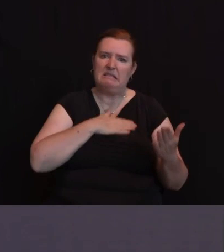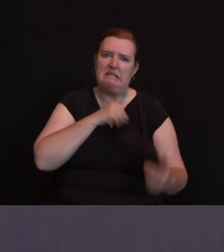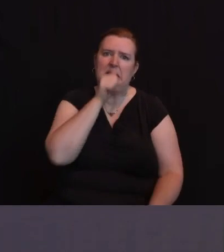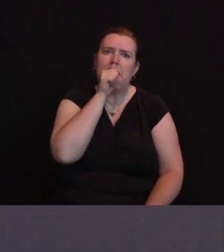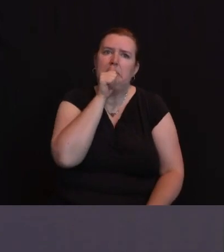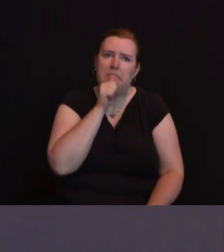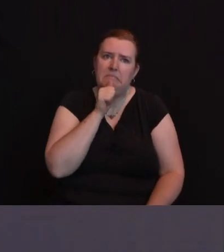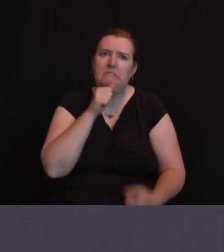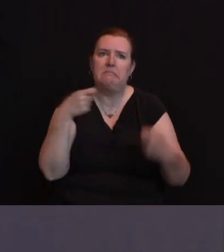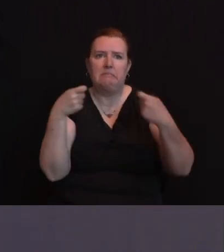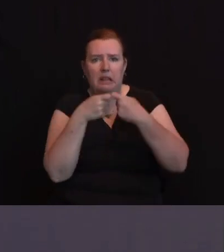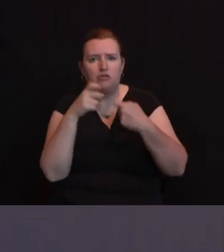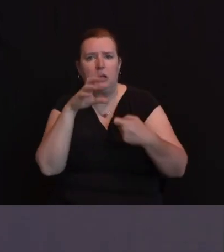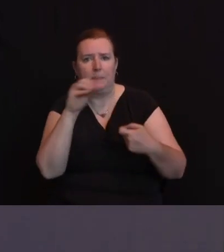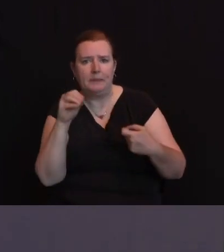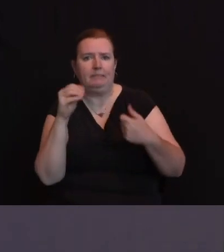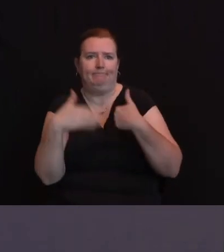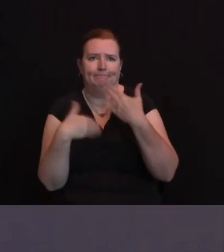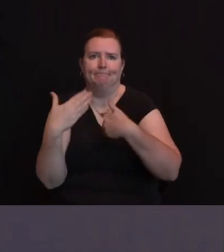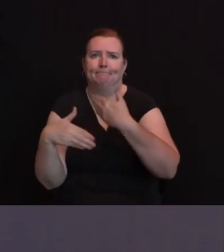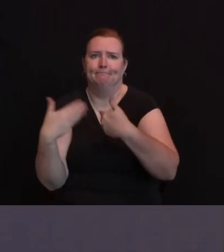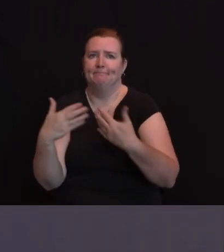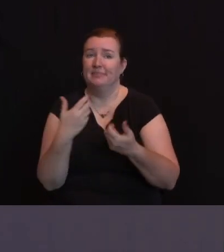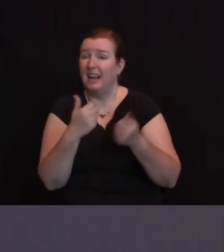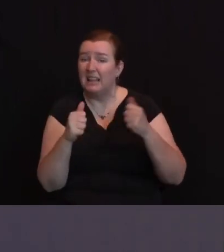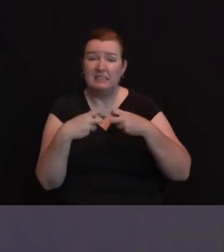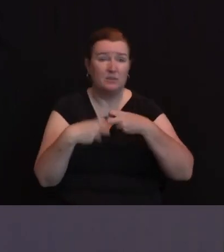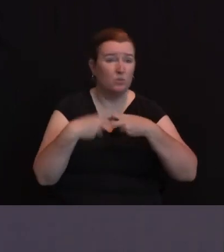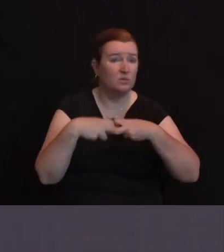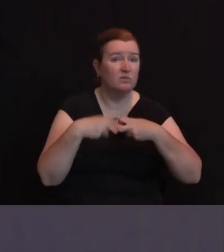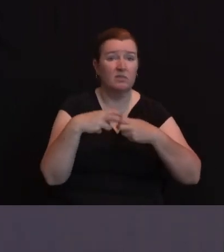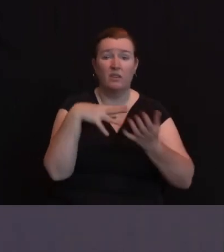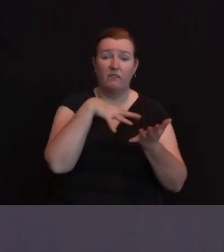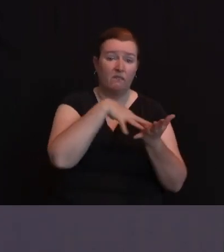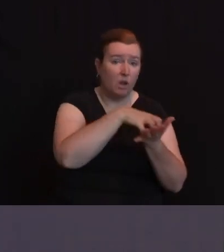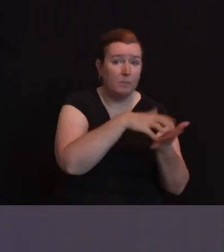service providers. If you've got any issues with somebody vulnerable,